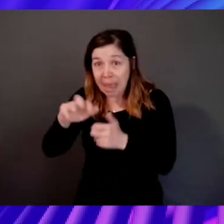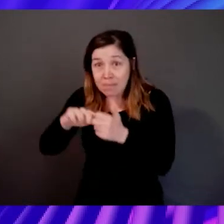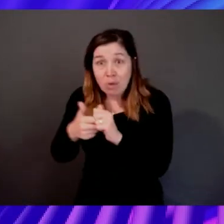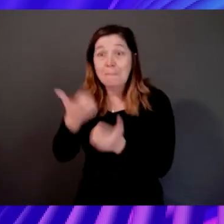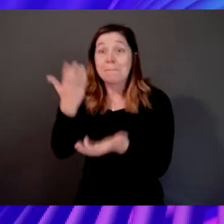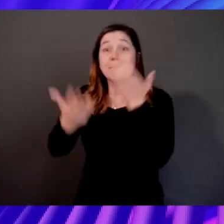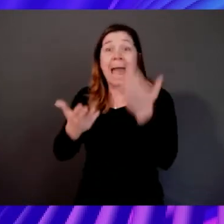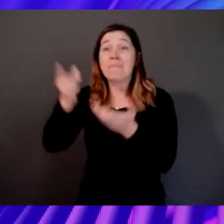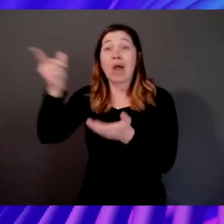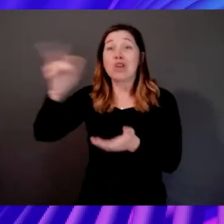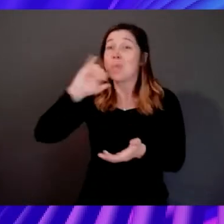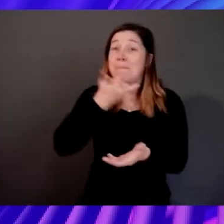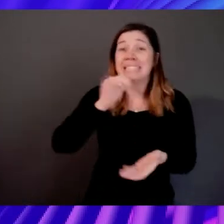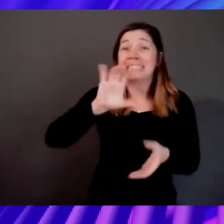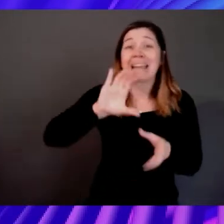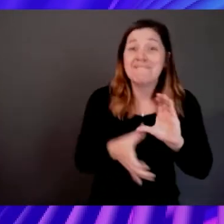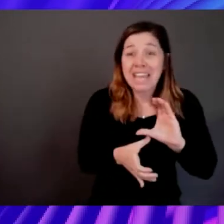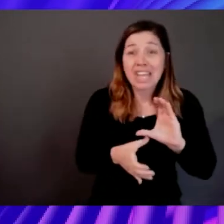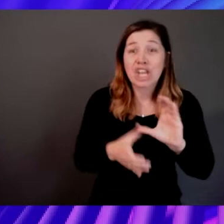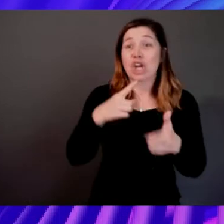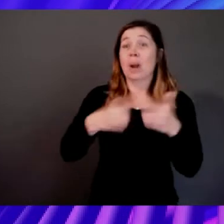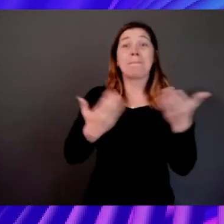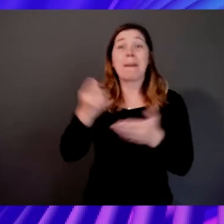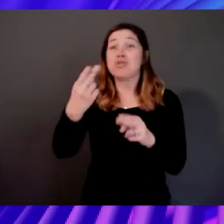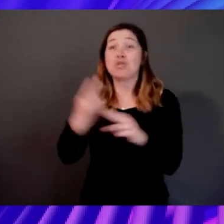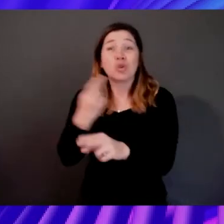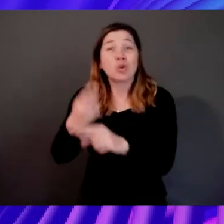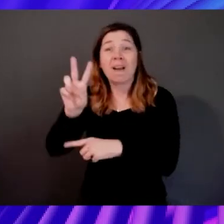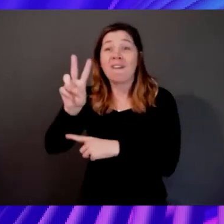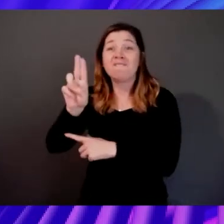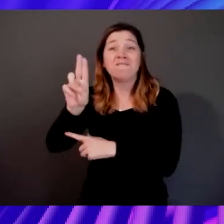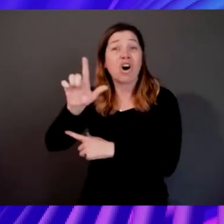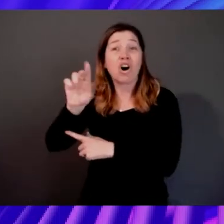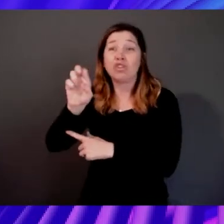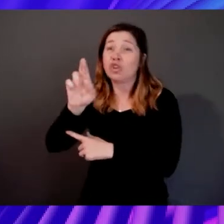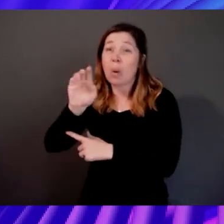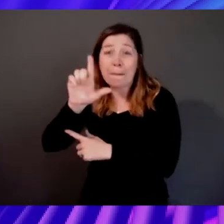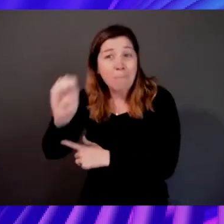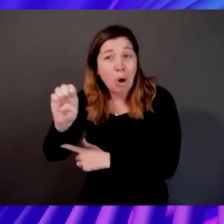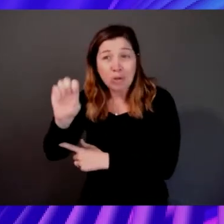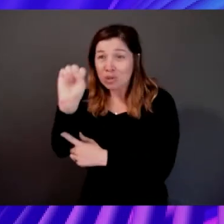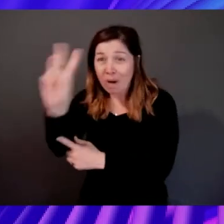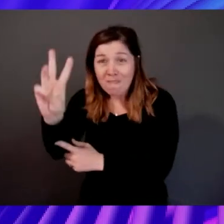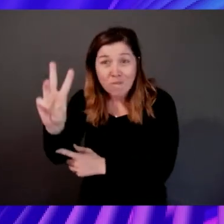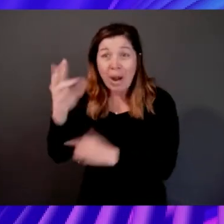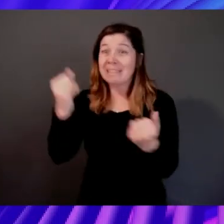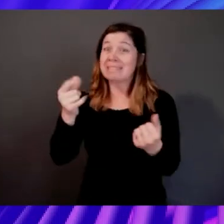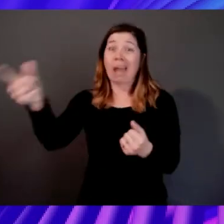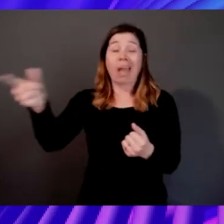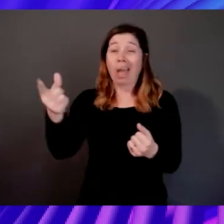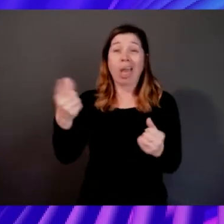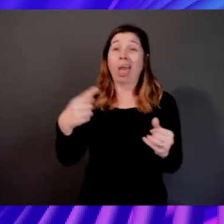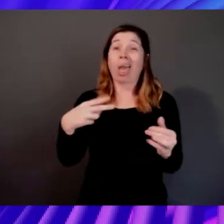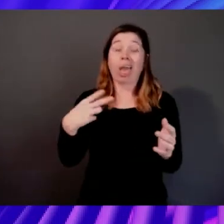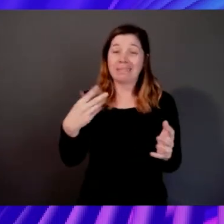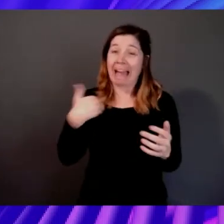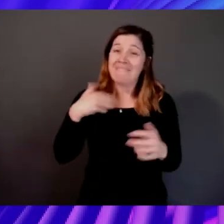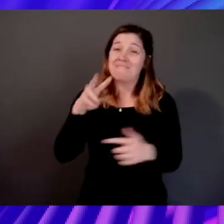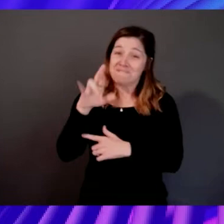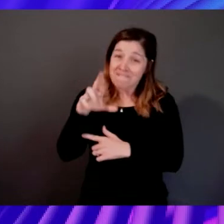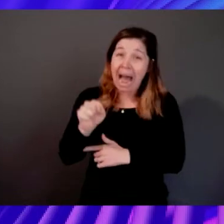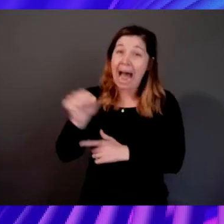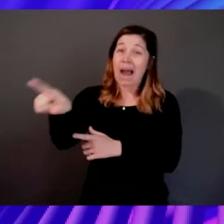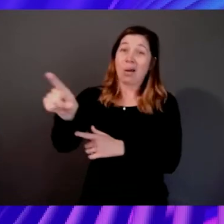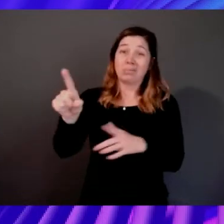misconfigured, or maybe they're using vulnerable software, now they've gotten compromised, and how do we help contain that? How do we detect that